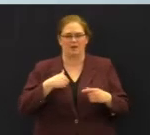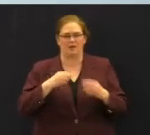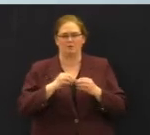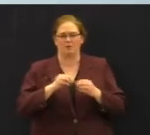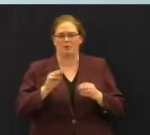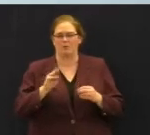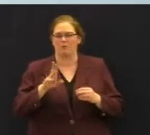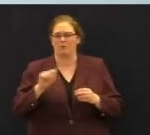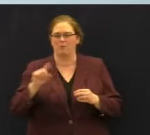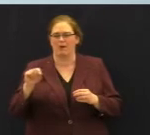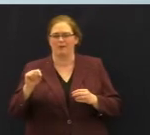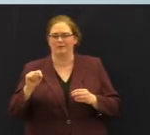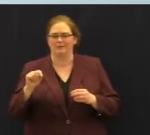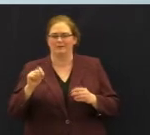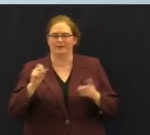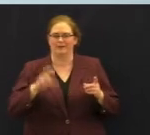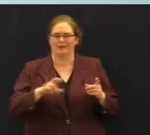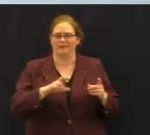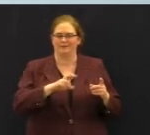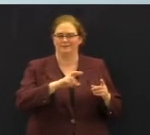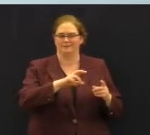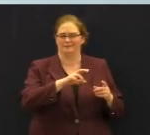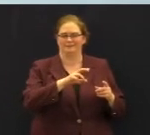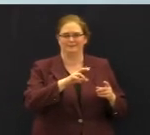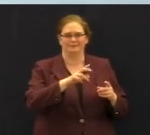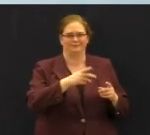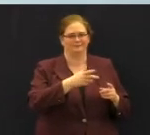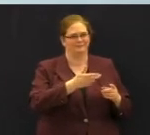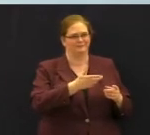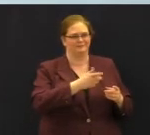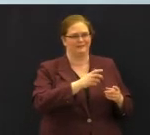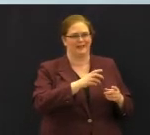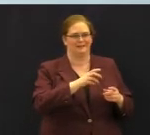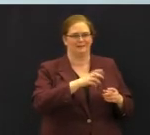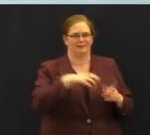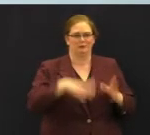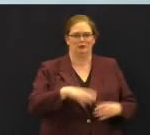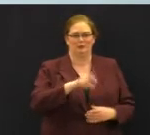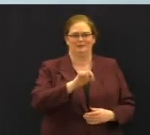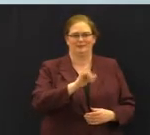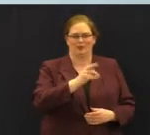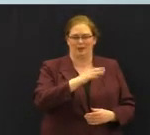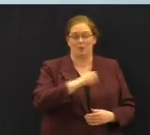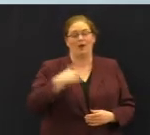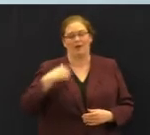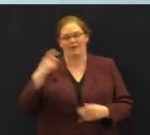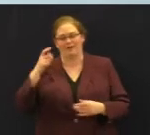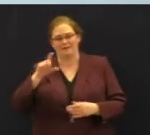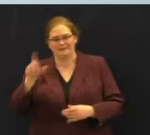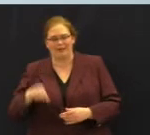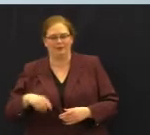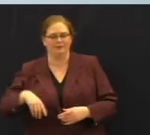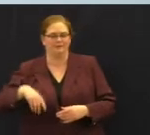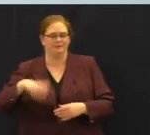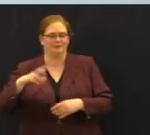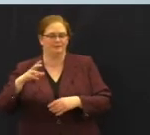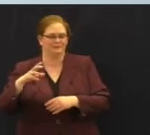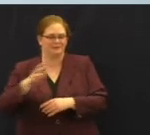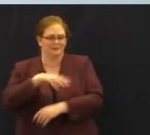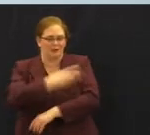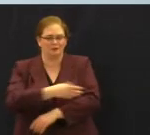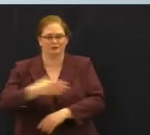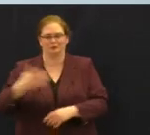than Mr. DiGirolamo is. So while I have Italian background as well as Scottish and English and German, most of